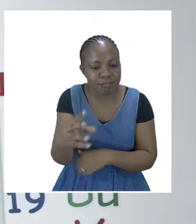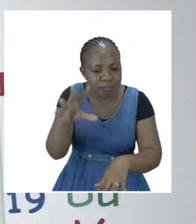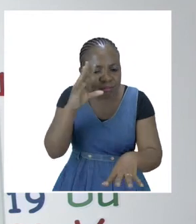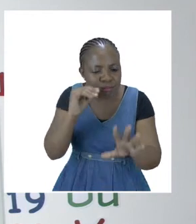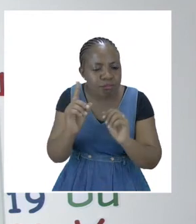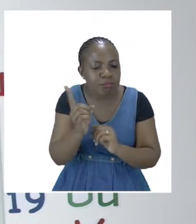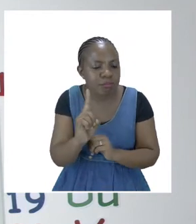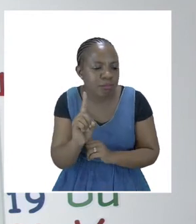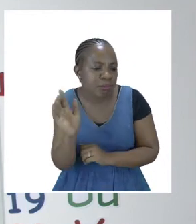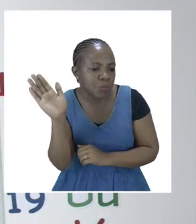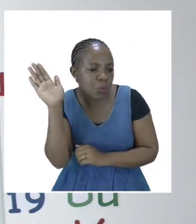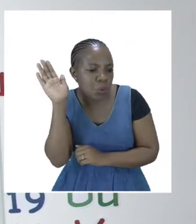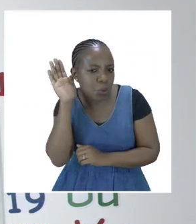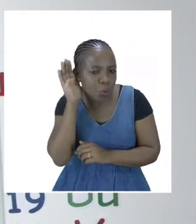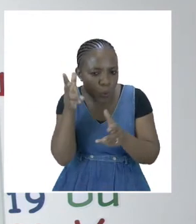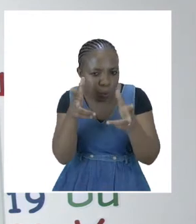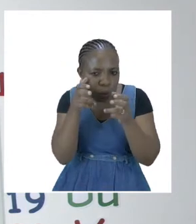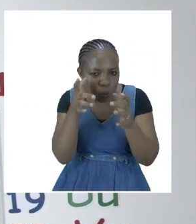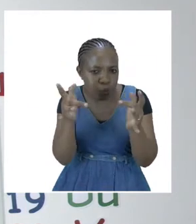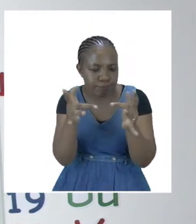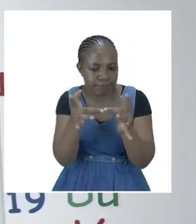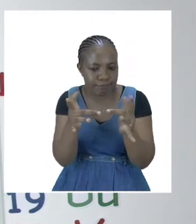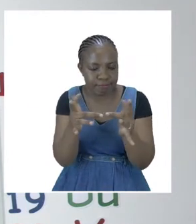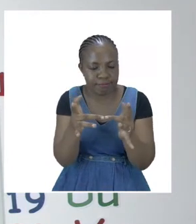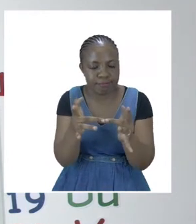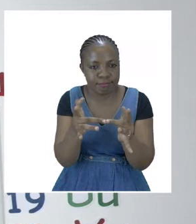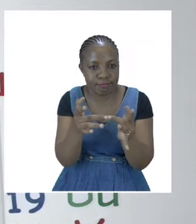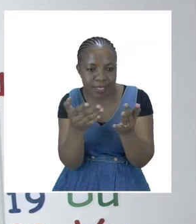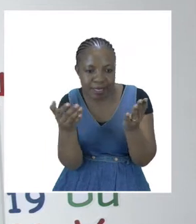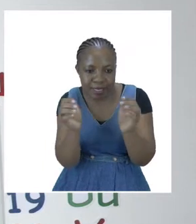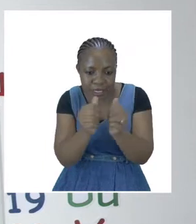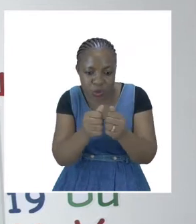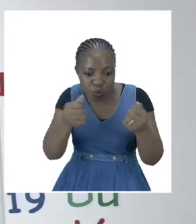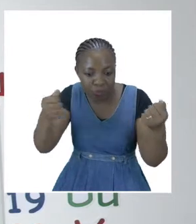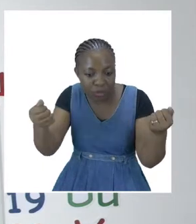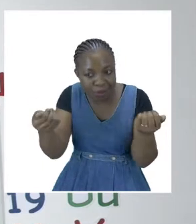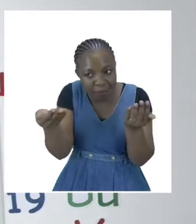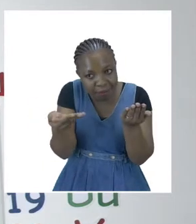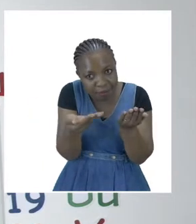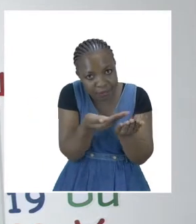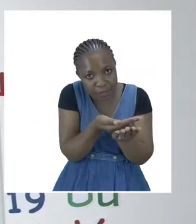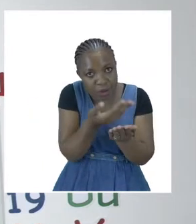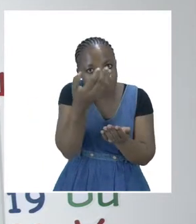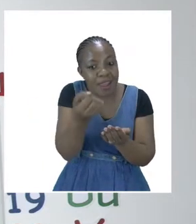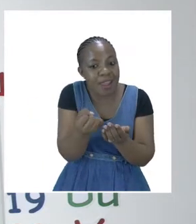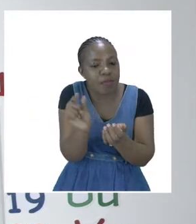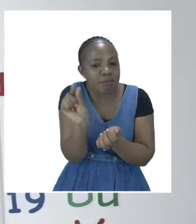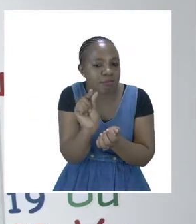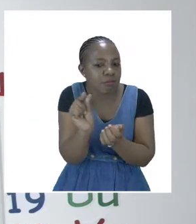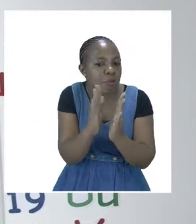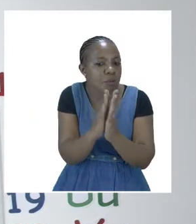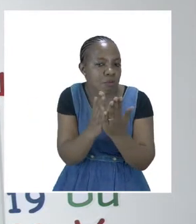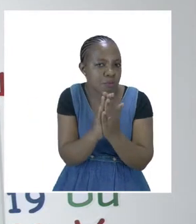or watching online. Inside the newspapers, there's an insert of the lesson